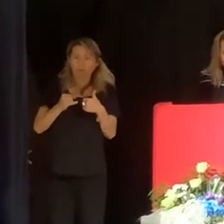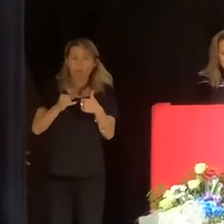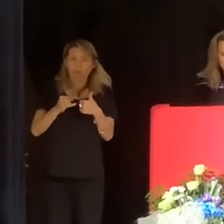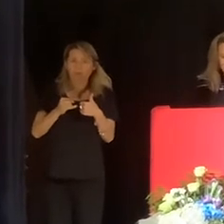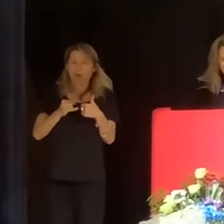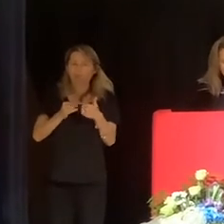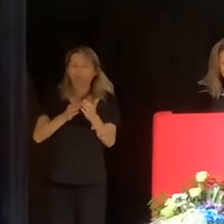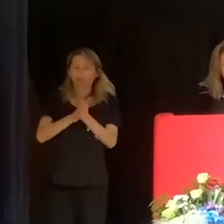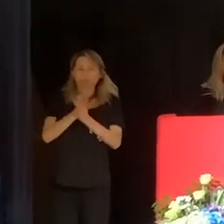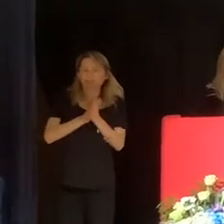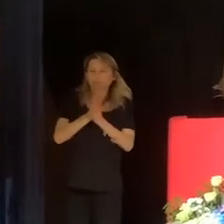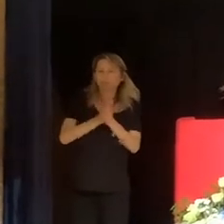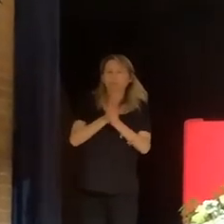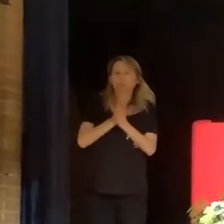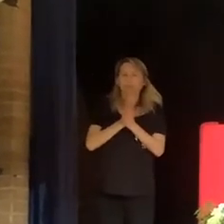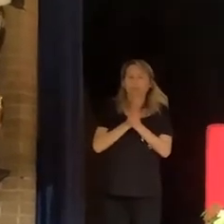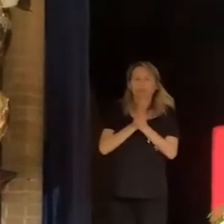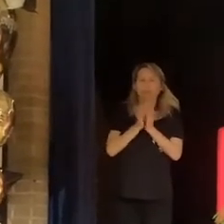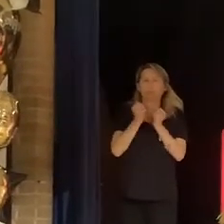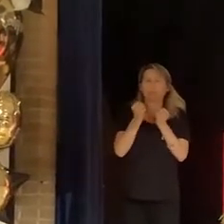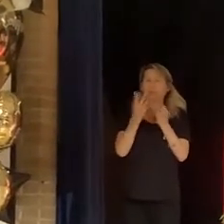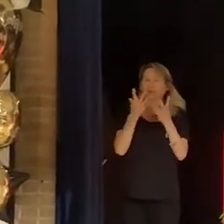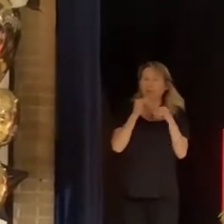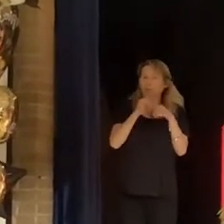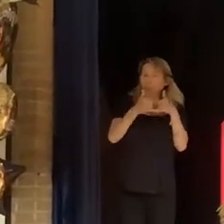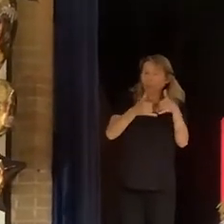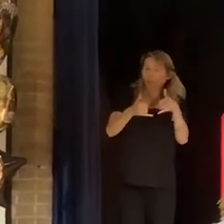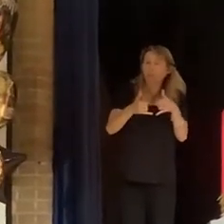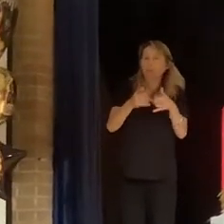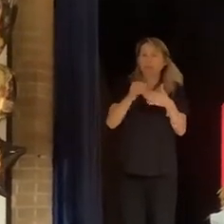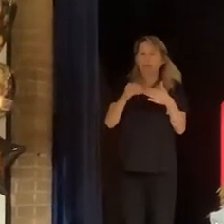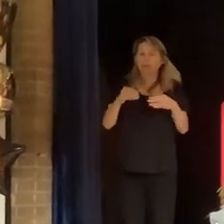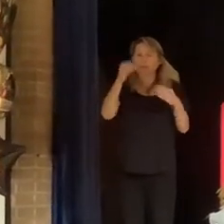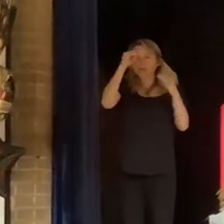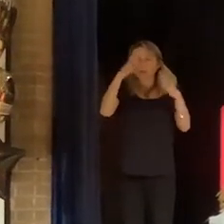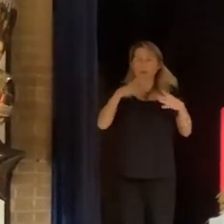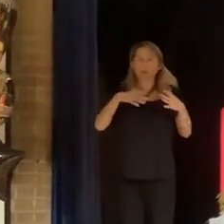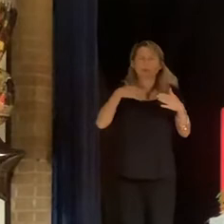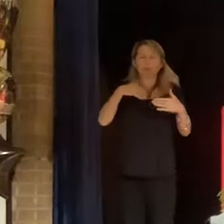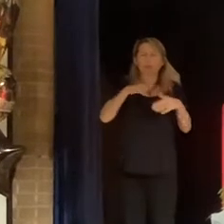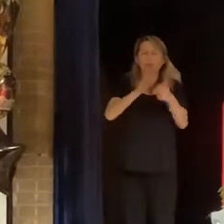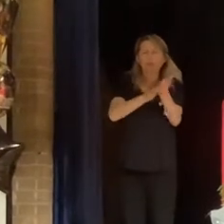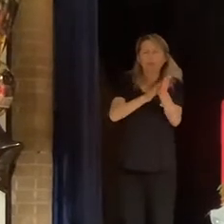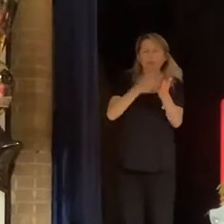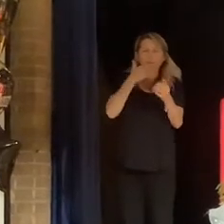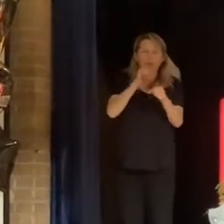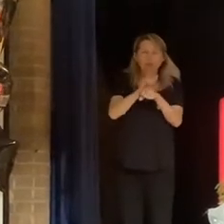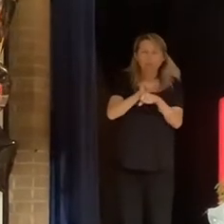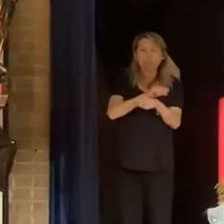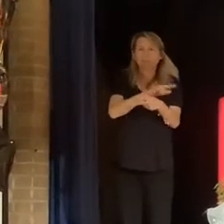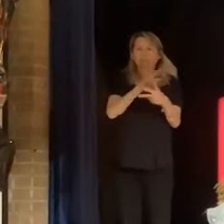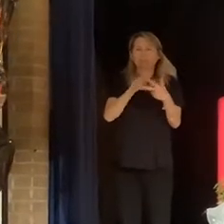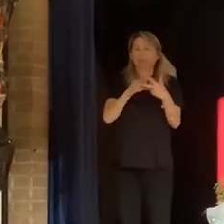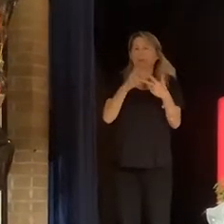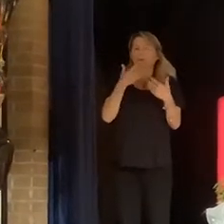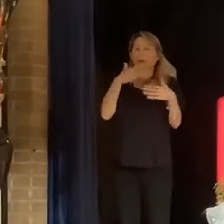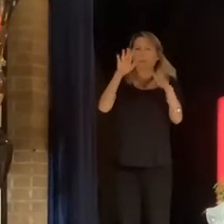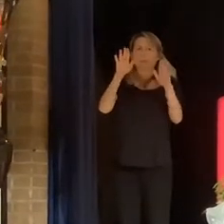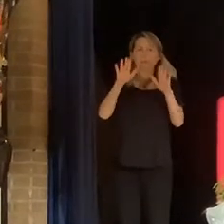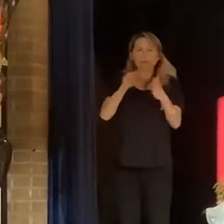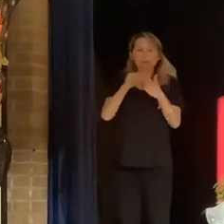has earned her numerous accolades from all of her teachers. And she is also a very well-rounded student who